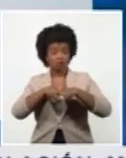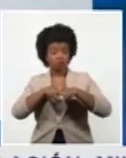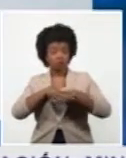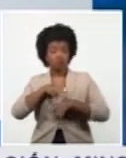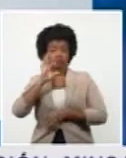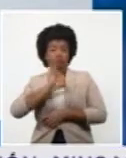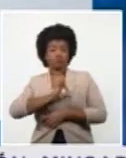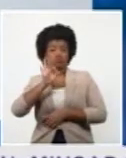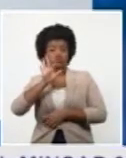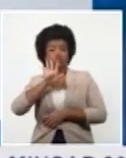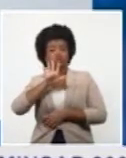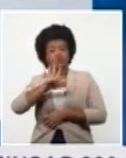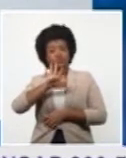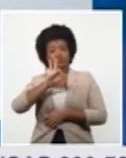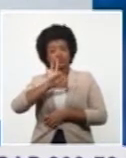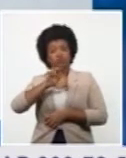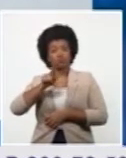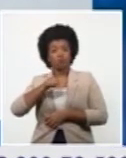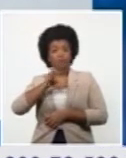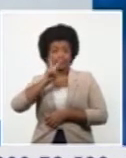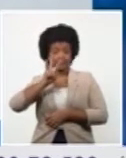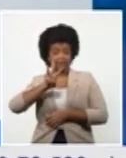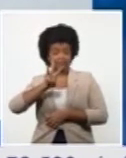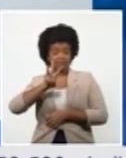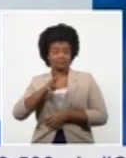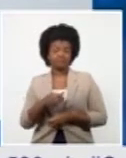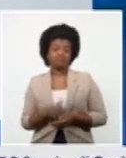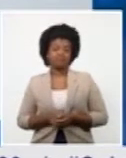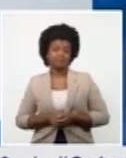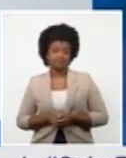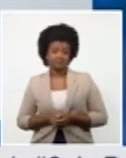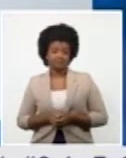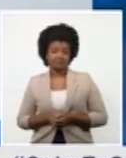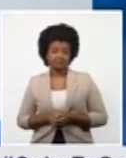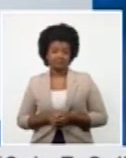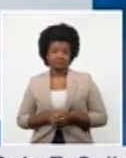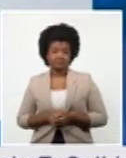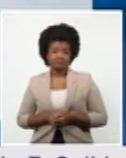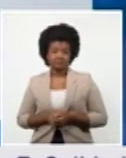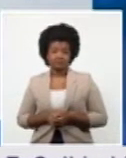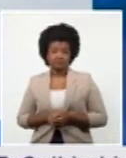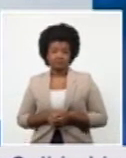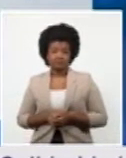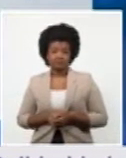And by provinces, 7 of the 12 cases are from Havana.